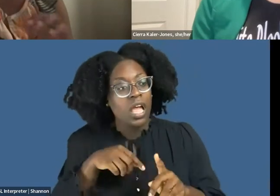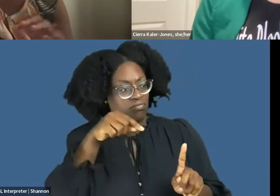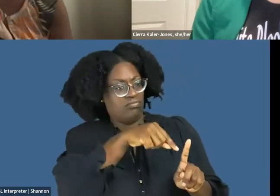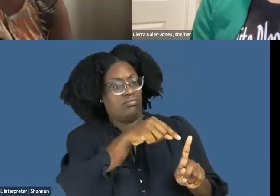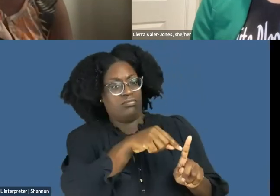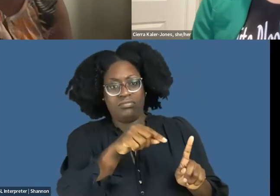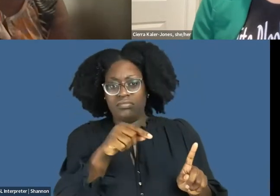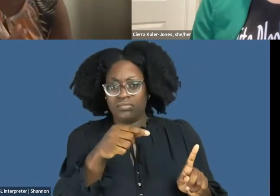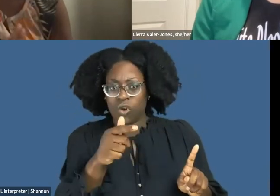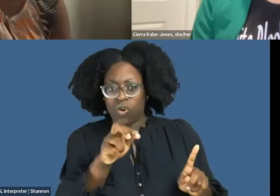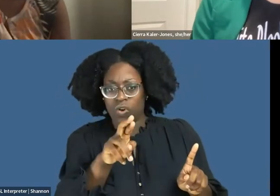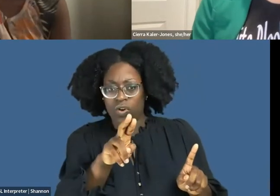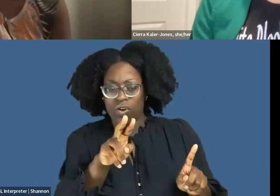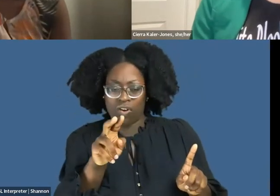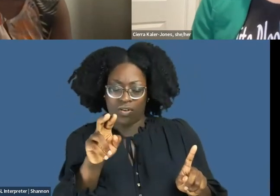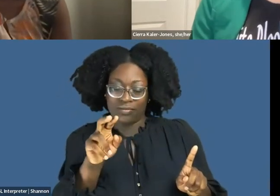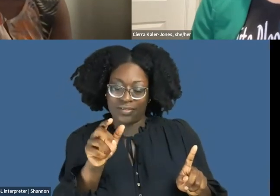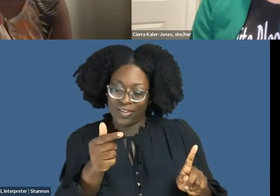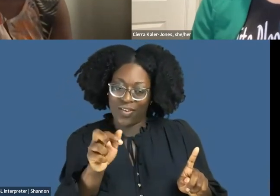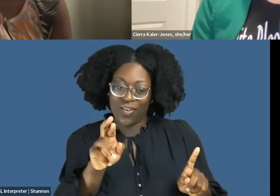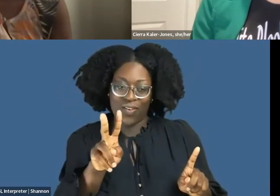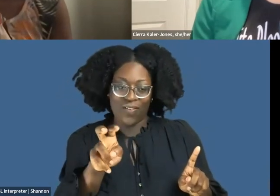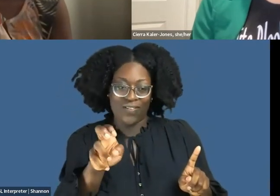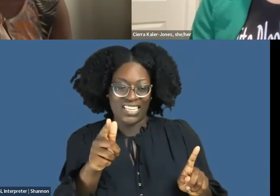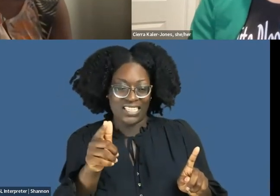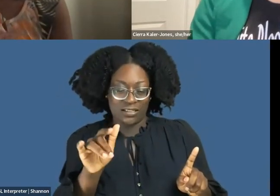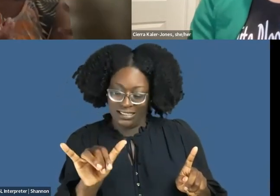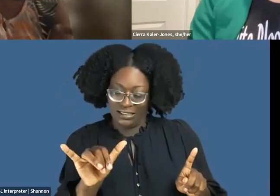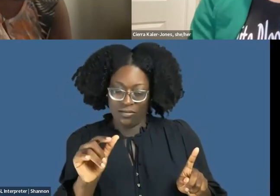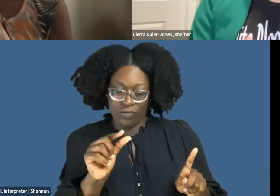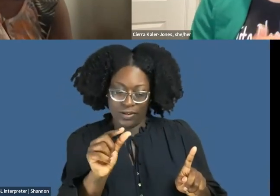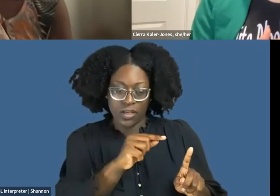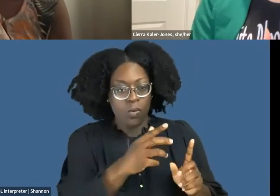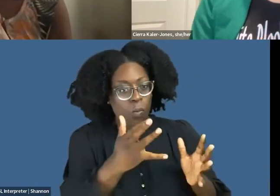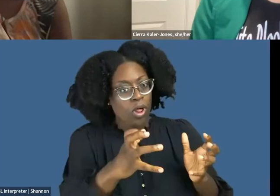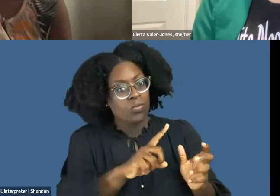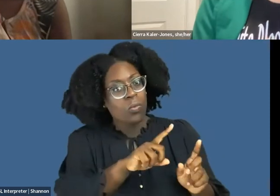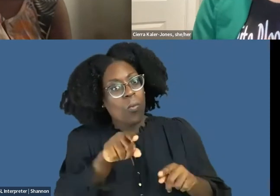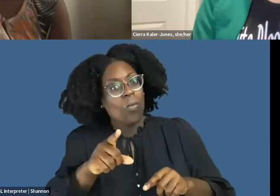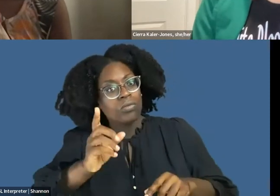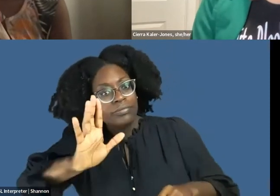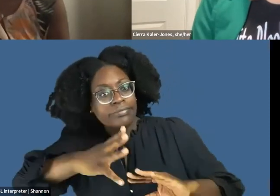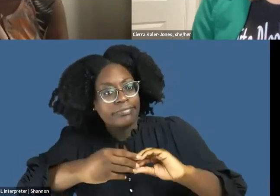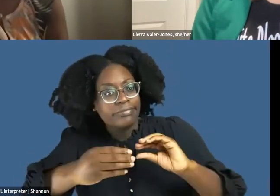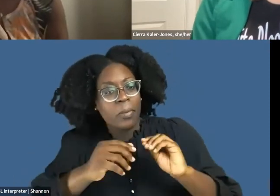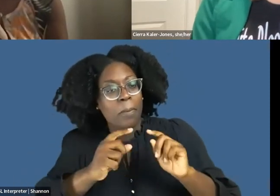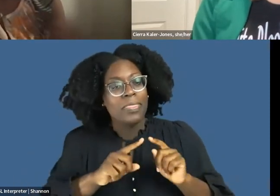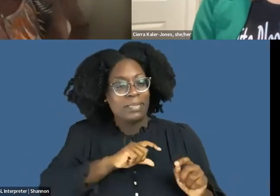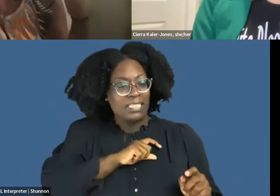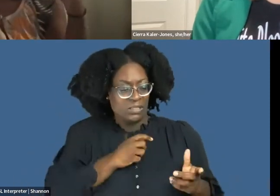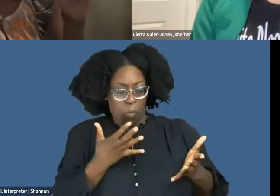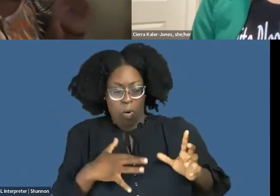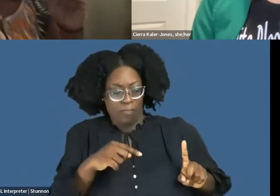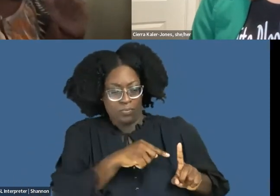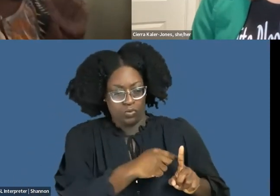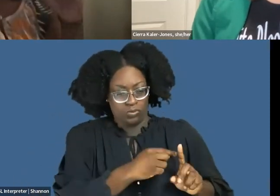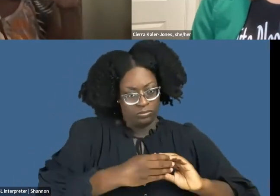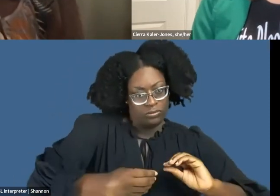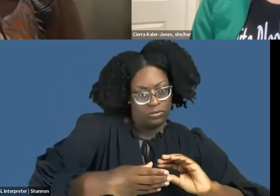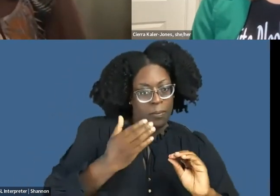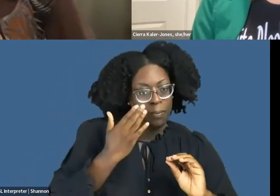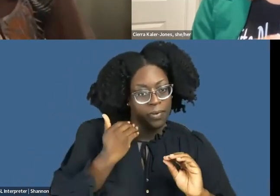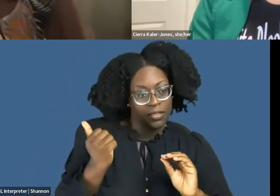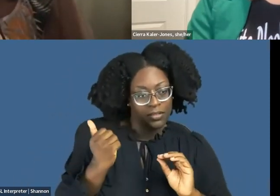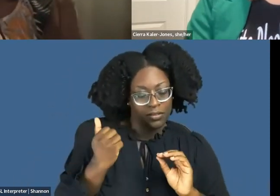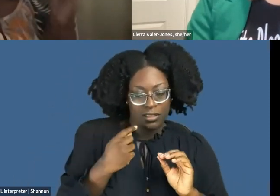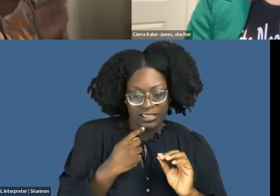officers were like, we're not having it because, you know, having a Black nationalist come and rouse people, never a good idea for them, right? I'm hearing that my audio is